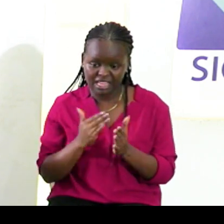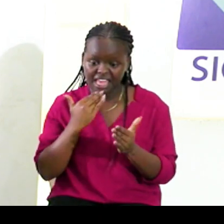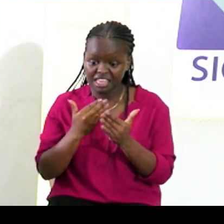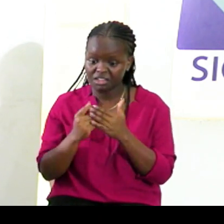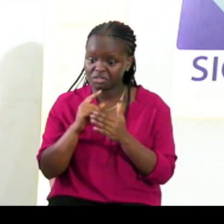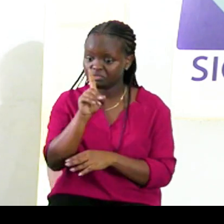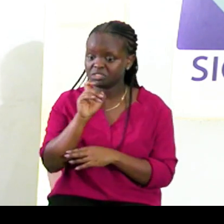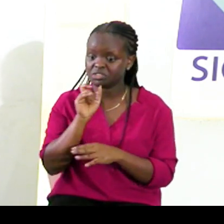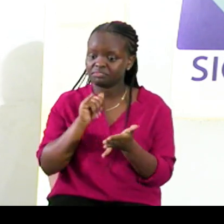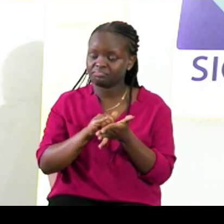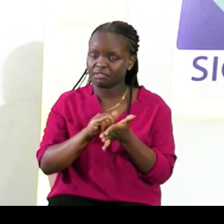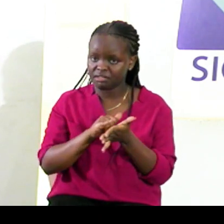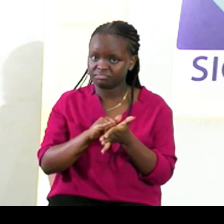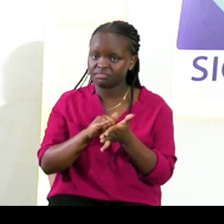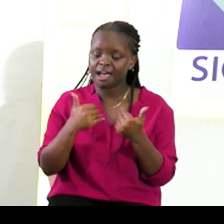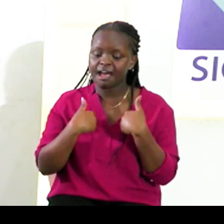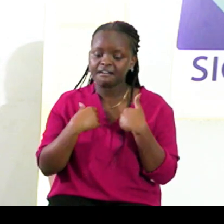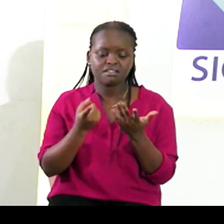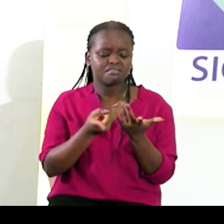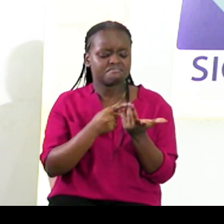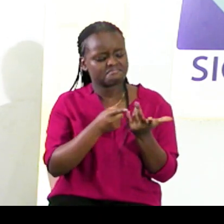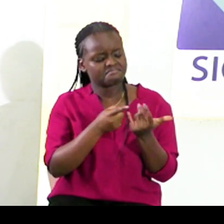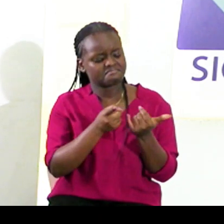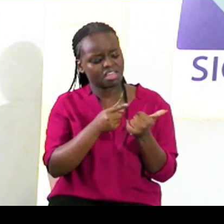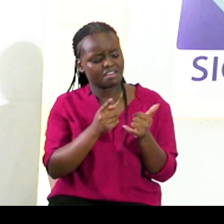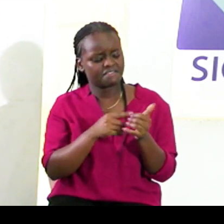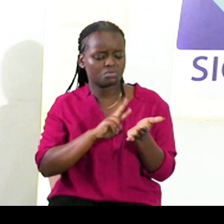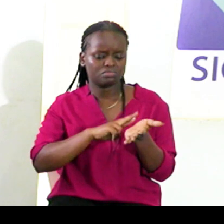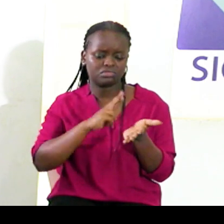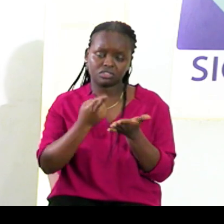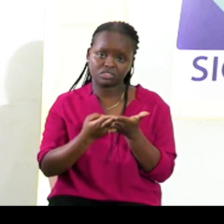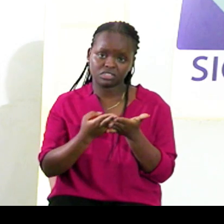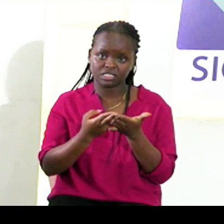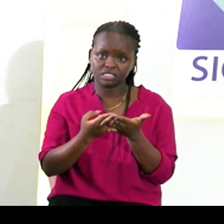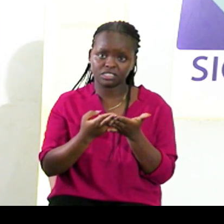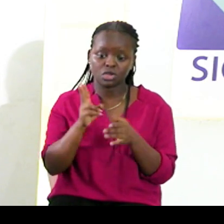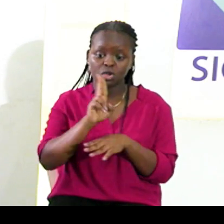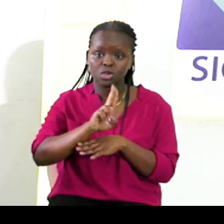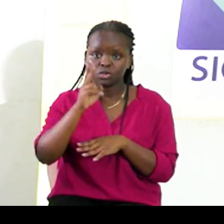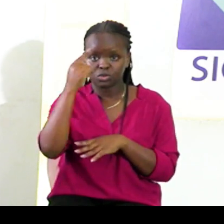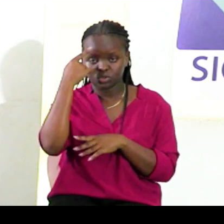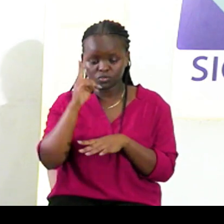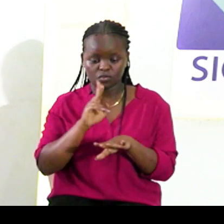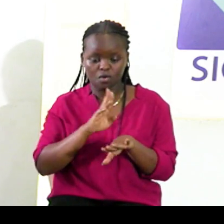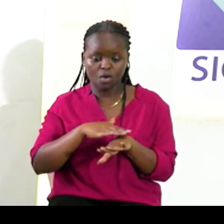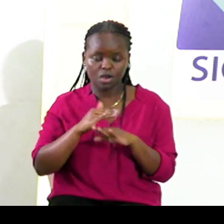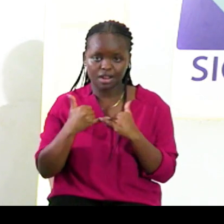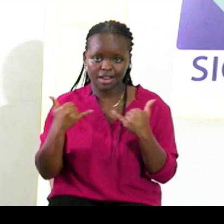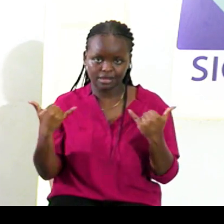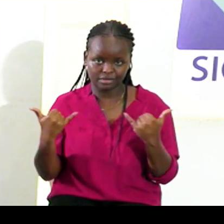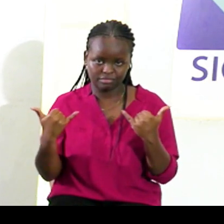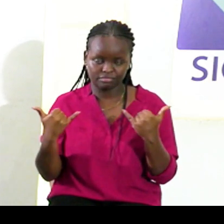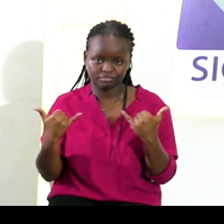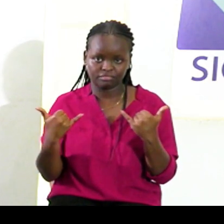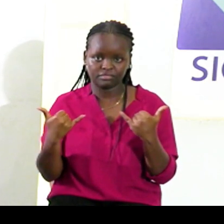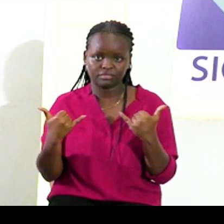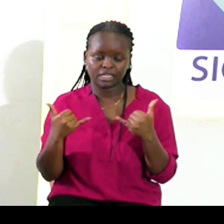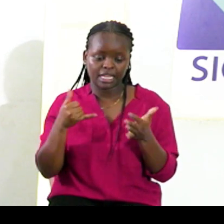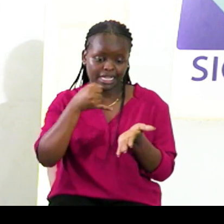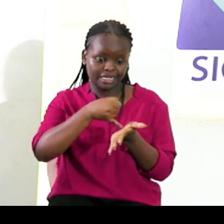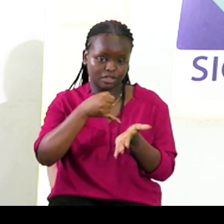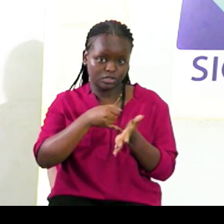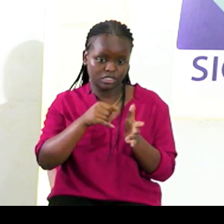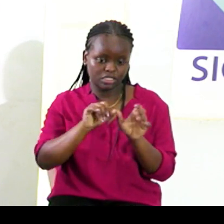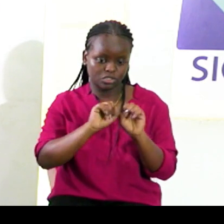good number of resources and tools that we can use for online entrepreneurship, including social